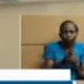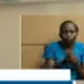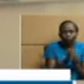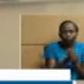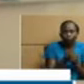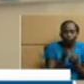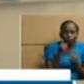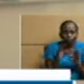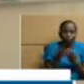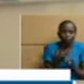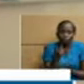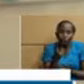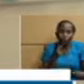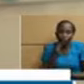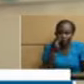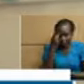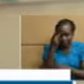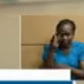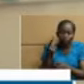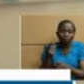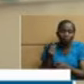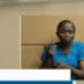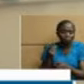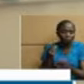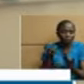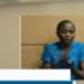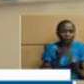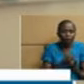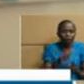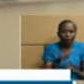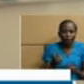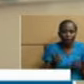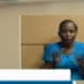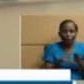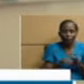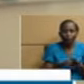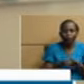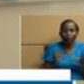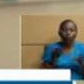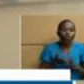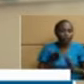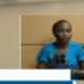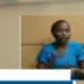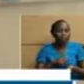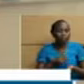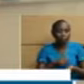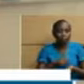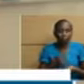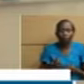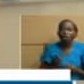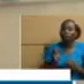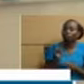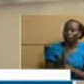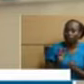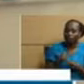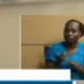these two parents are the ones who brought up 12. Fred, I need you to run through this quickly because time is against us. The 12 cannot even look